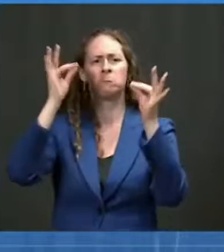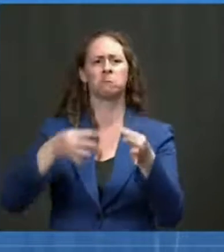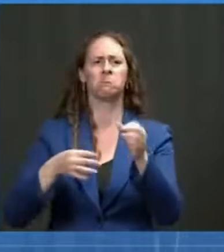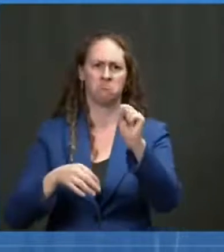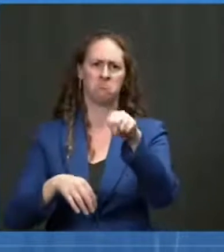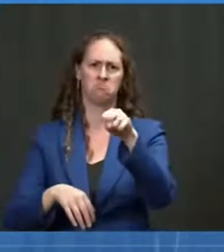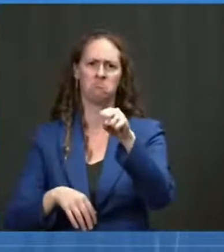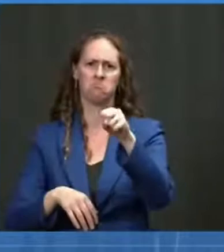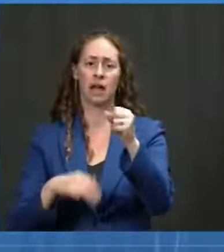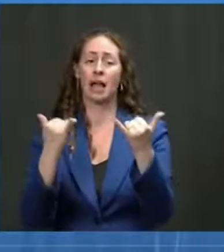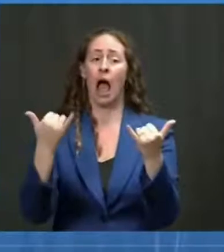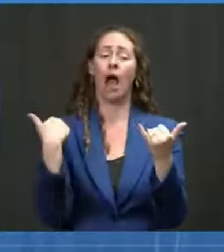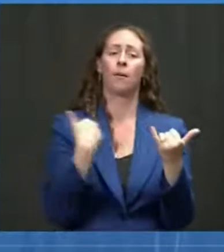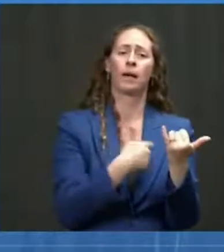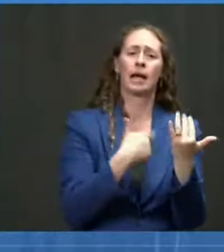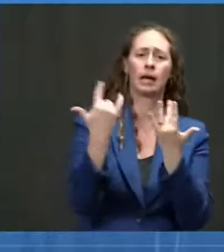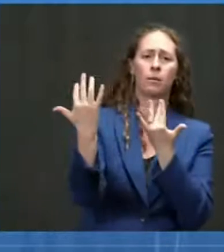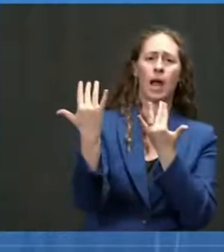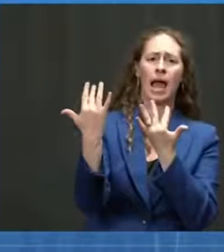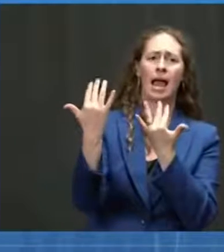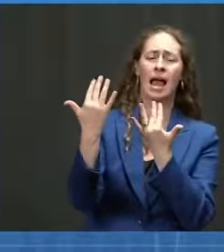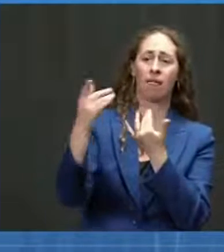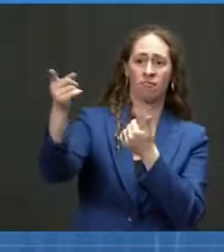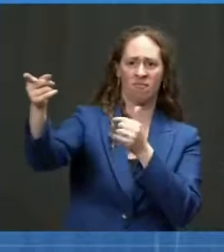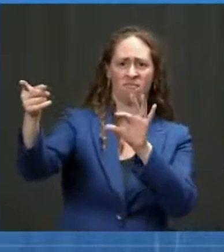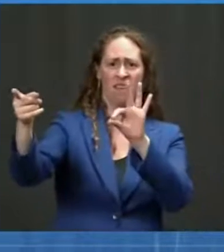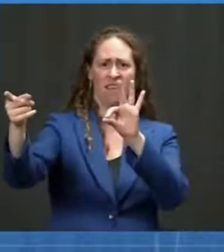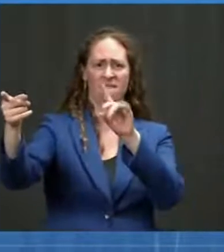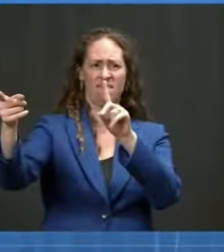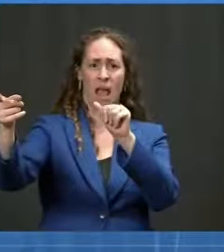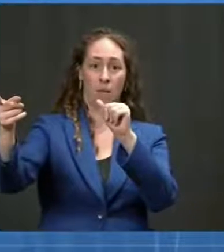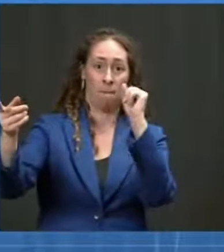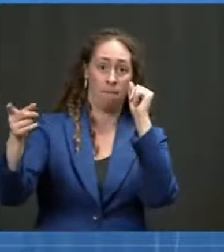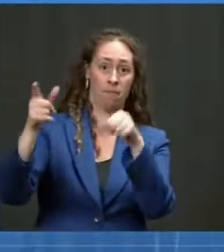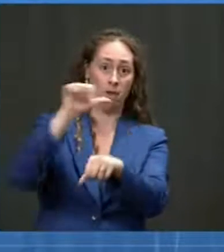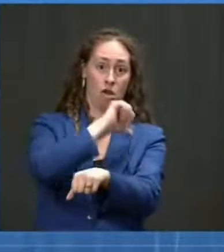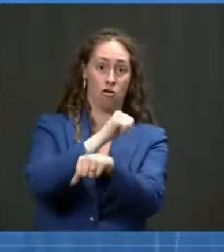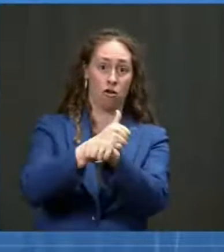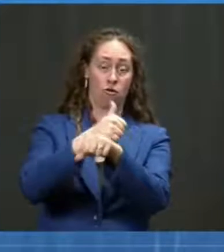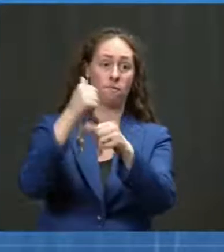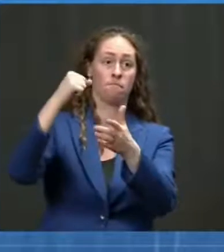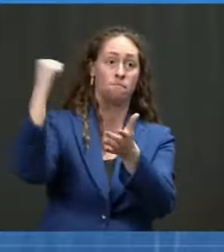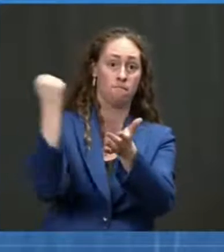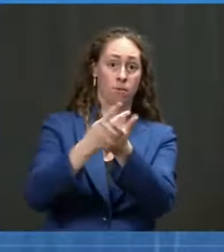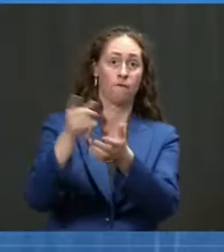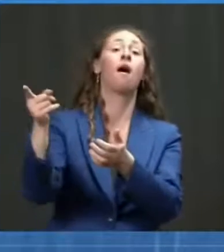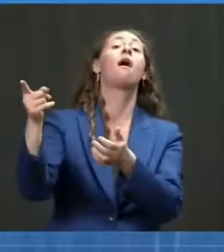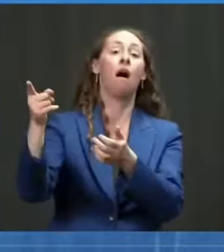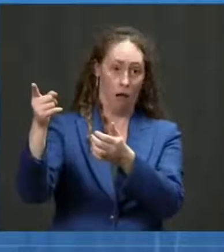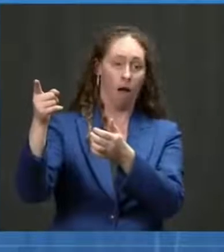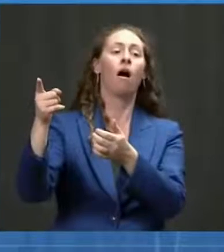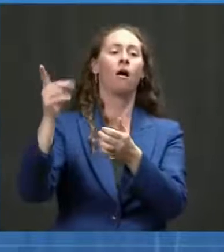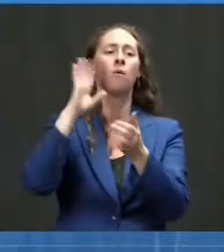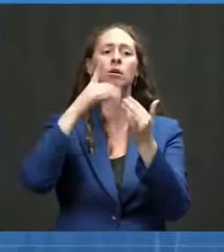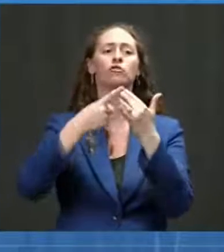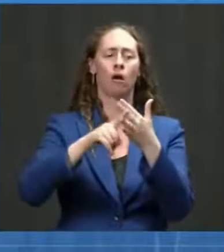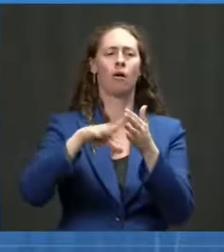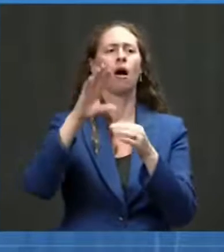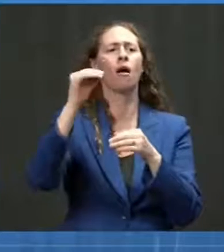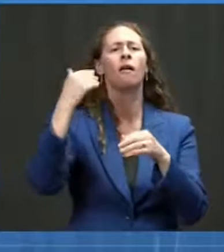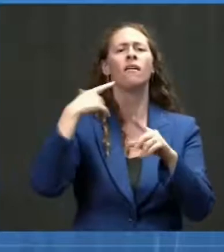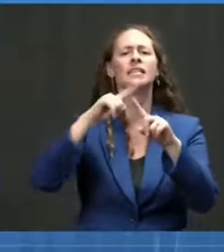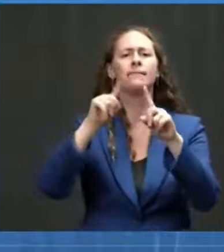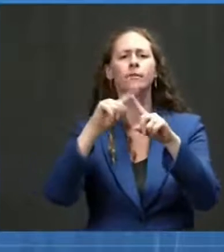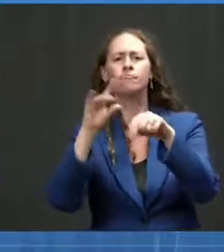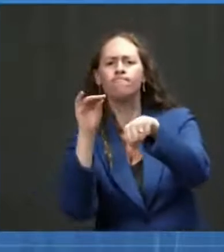pending both the FDA's approval and the ACIP's recommendation. So that is the date that we